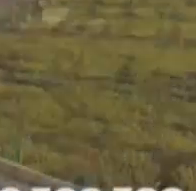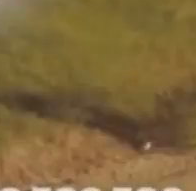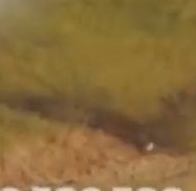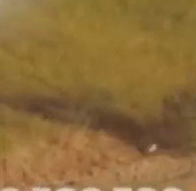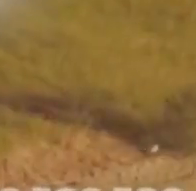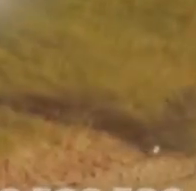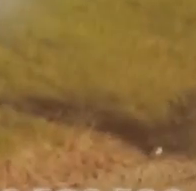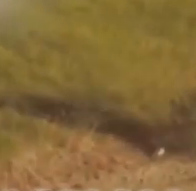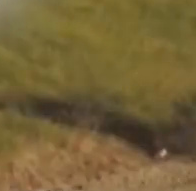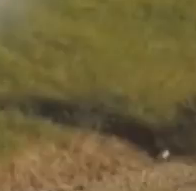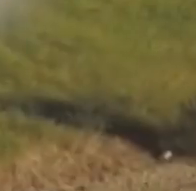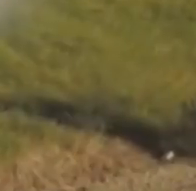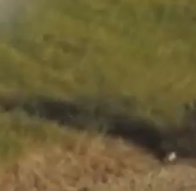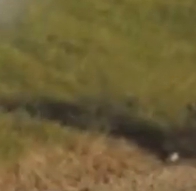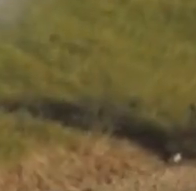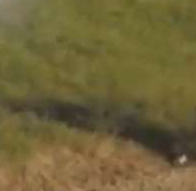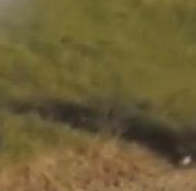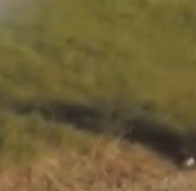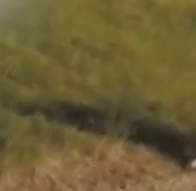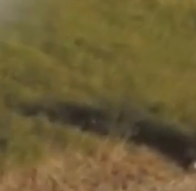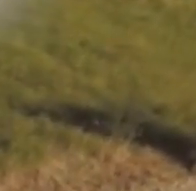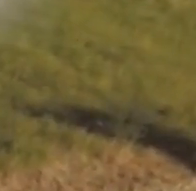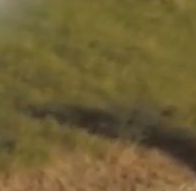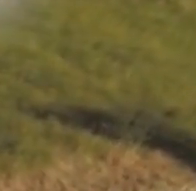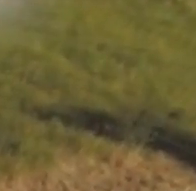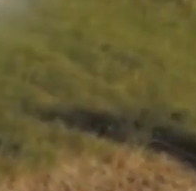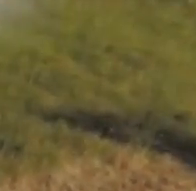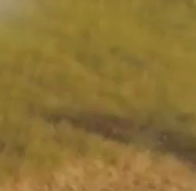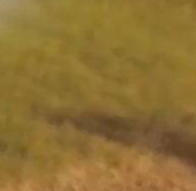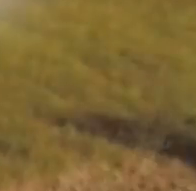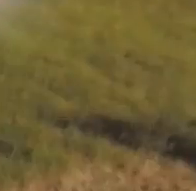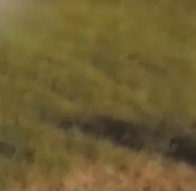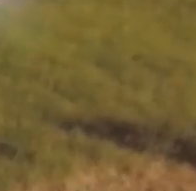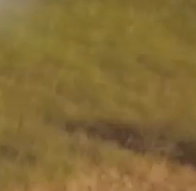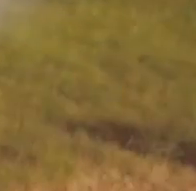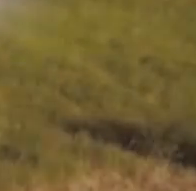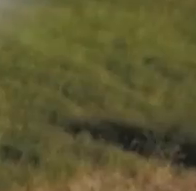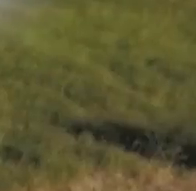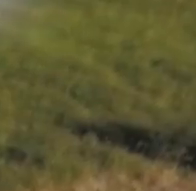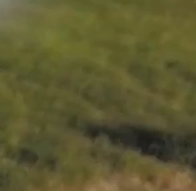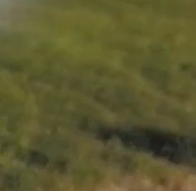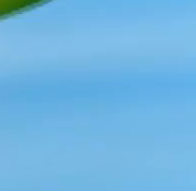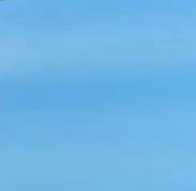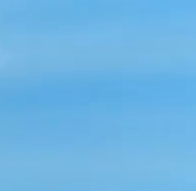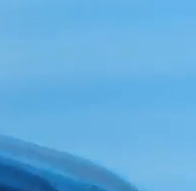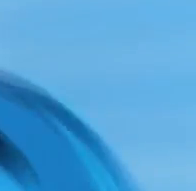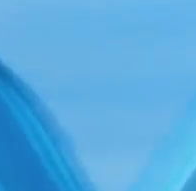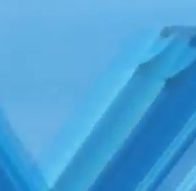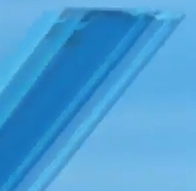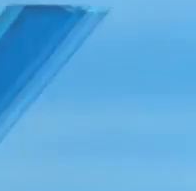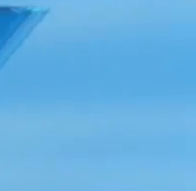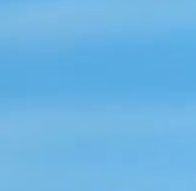Gardens. Call us today on 0790 300 300.